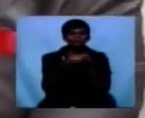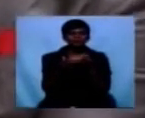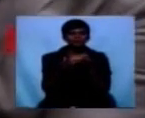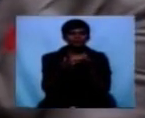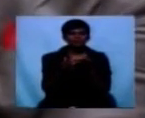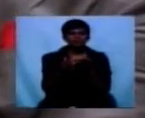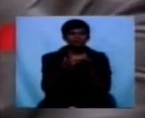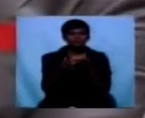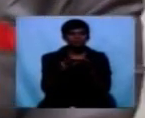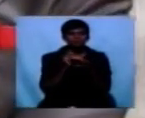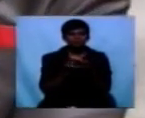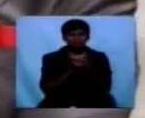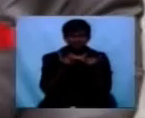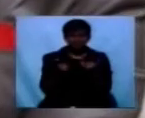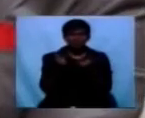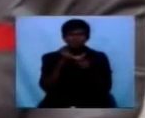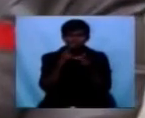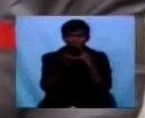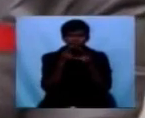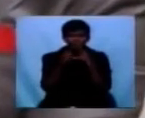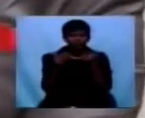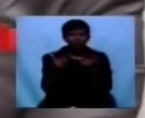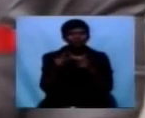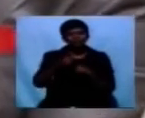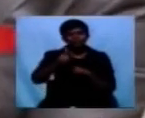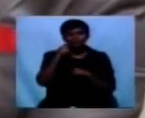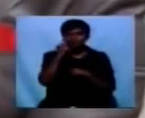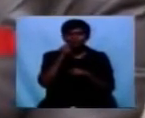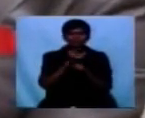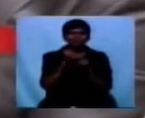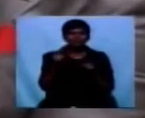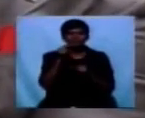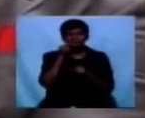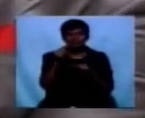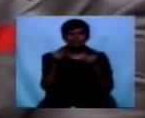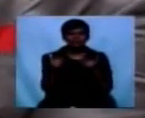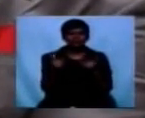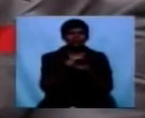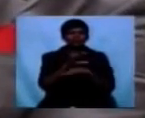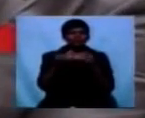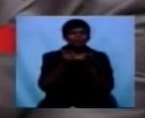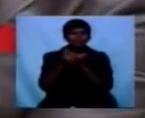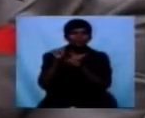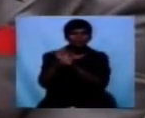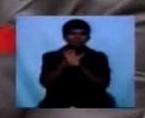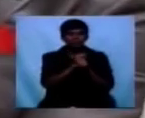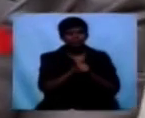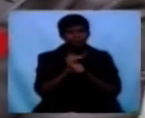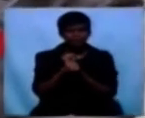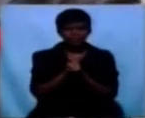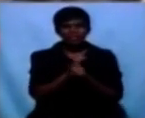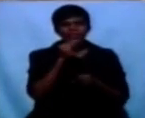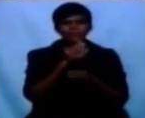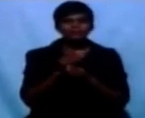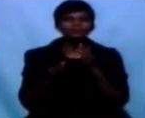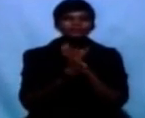Grevajo, we are talking about, it is you who've just said that taking away all the functions of in terms of